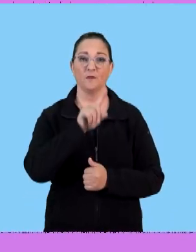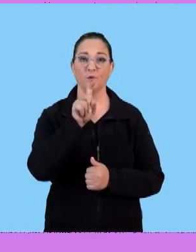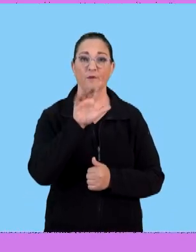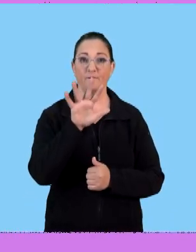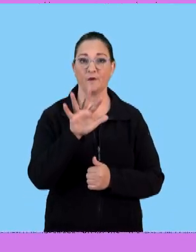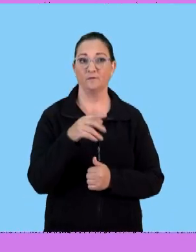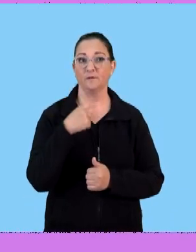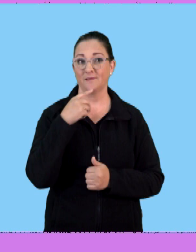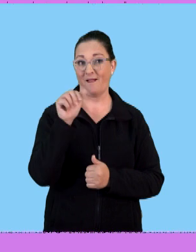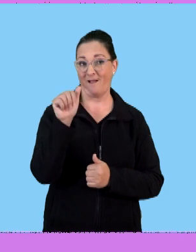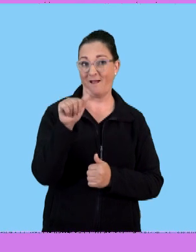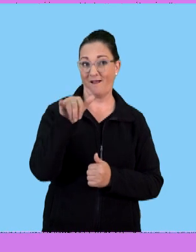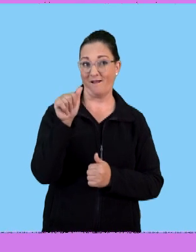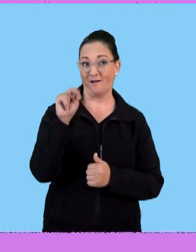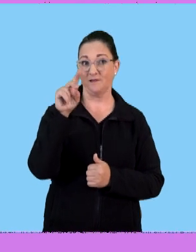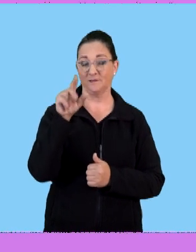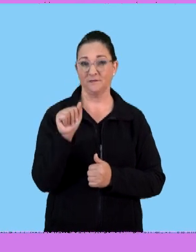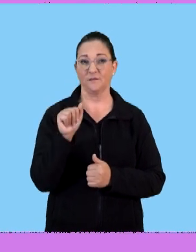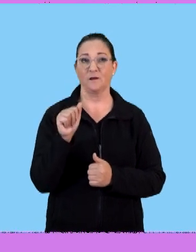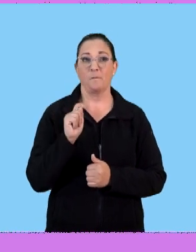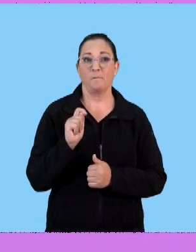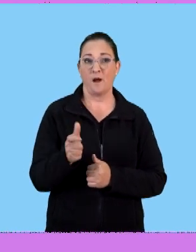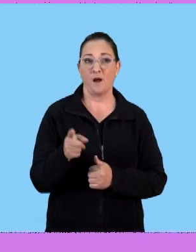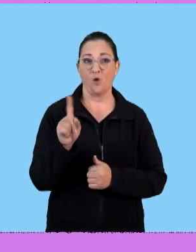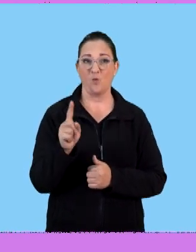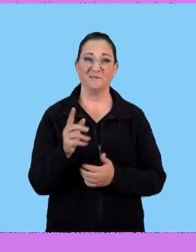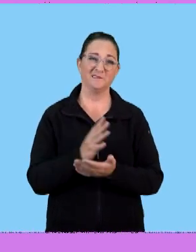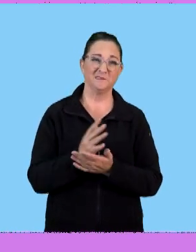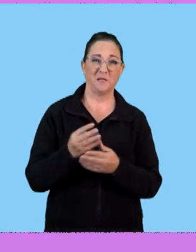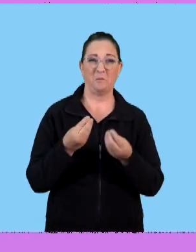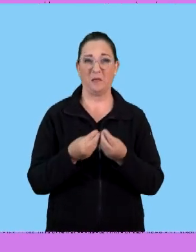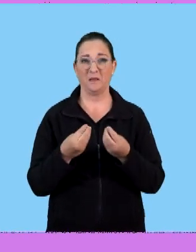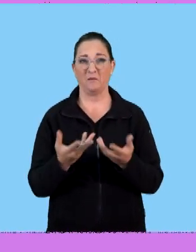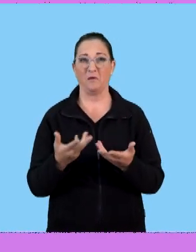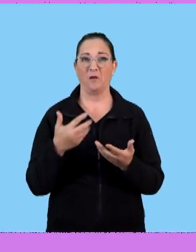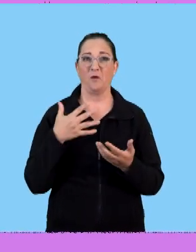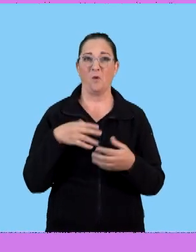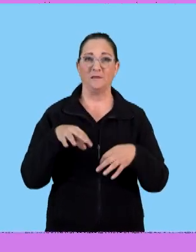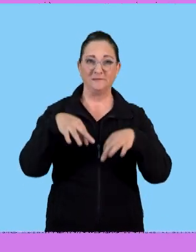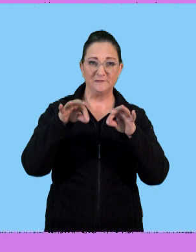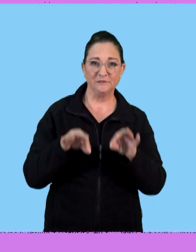5. Question number 5, I'm saying, Ayanda buys some material to make these